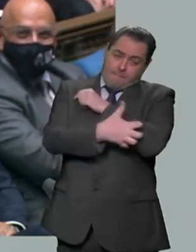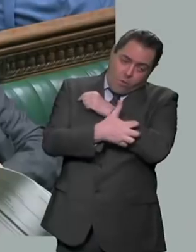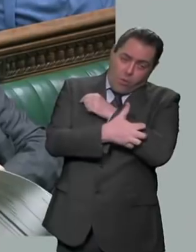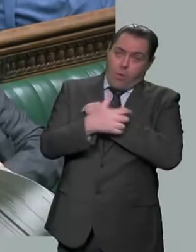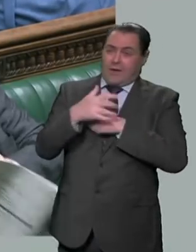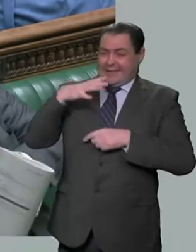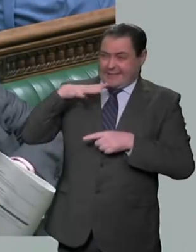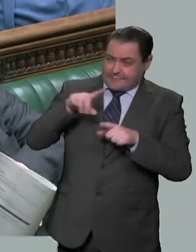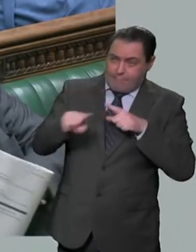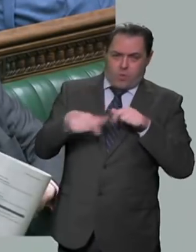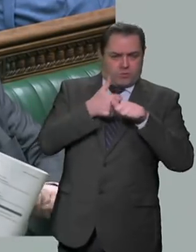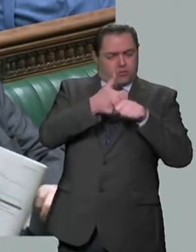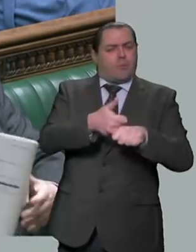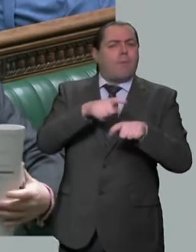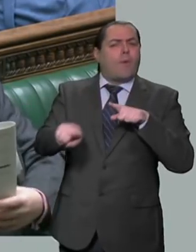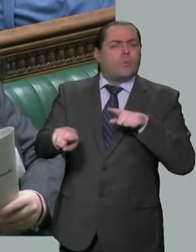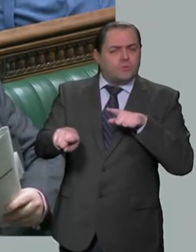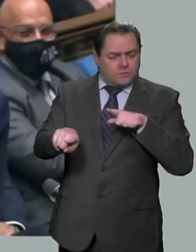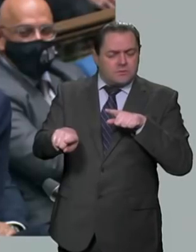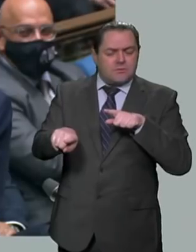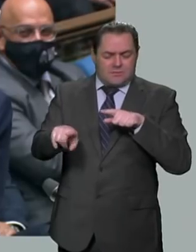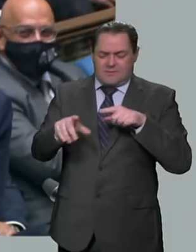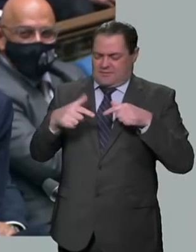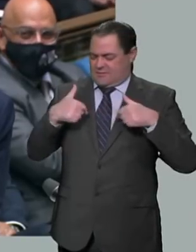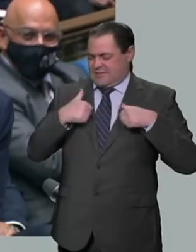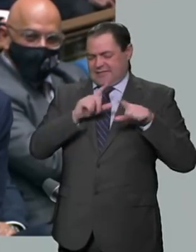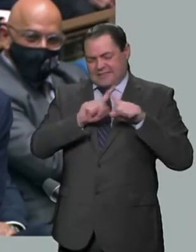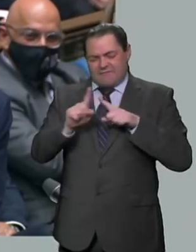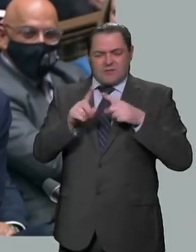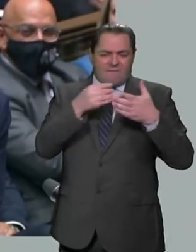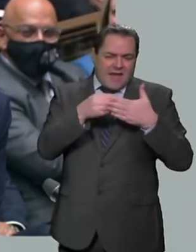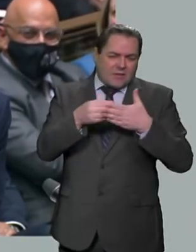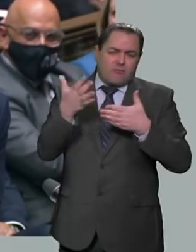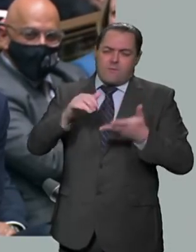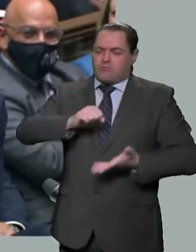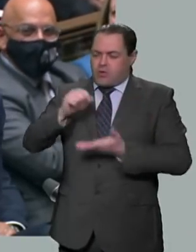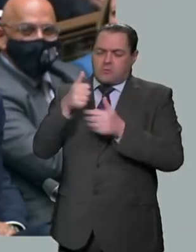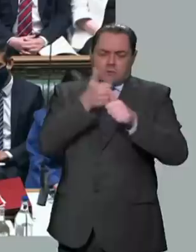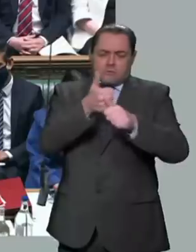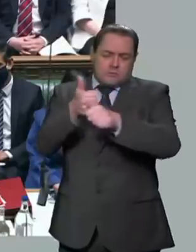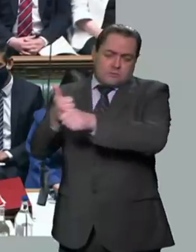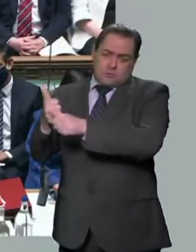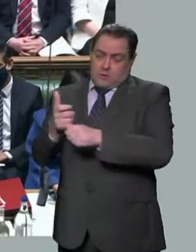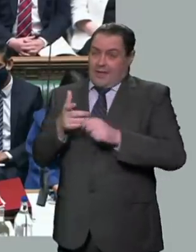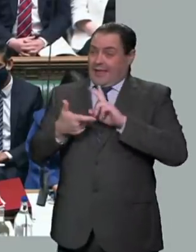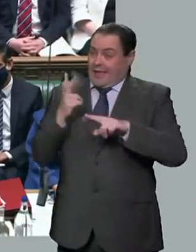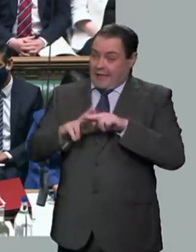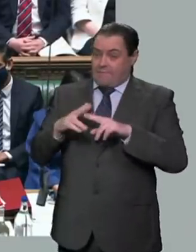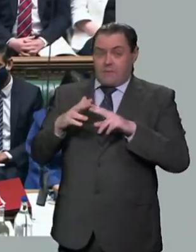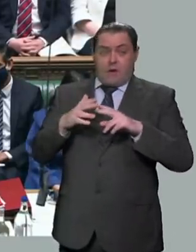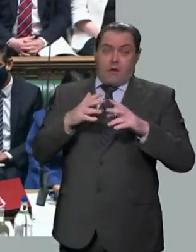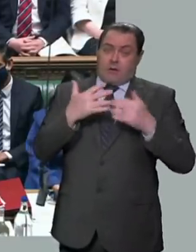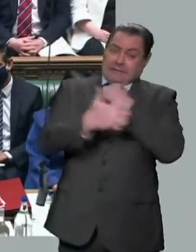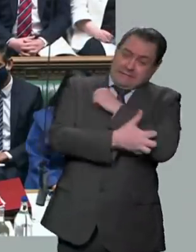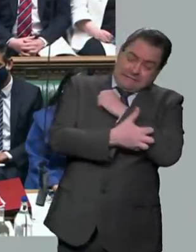which is what the Chancellor did with all his packages were extremely progressive in their effect. And when I came